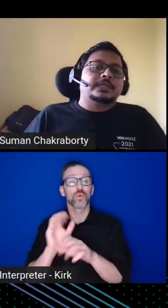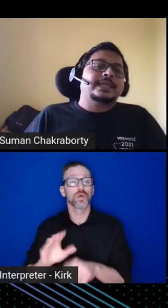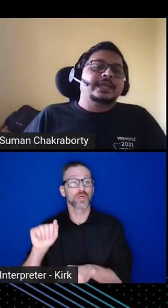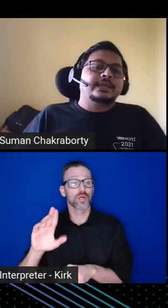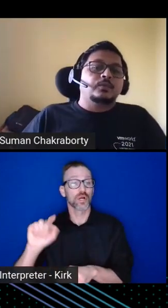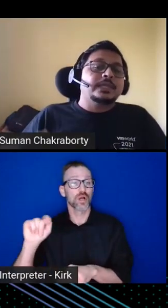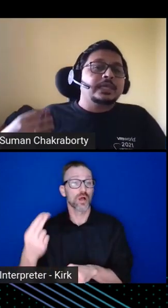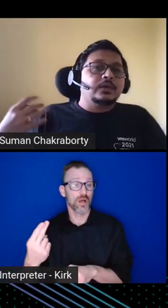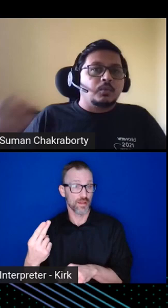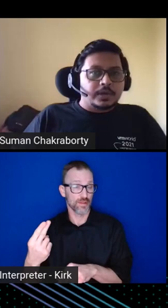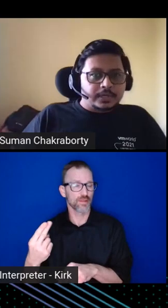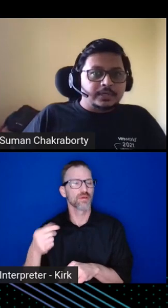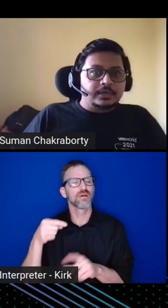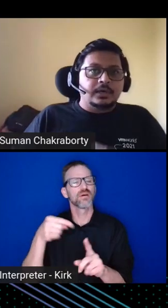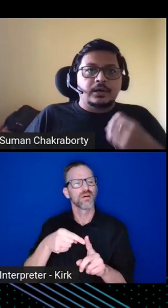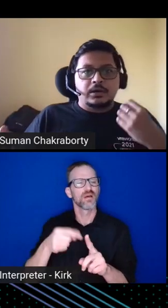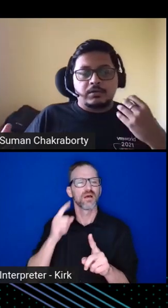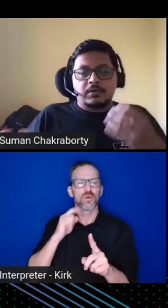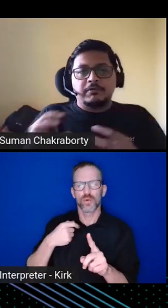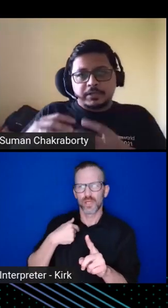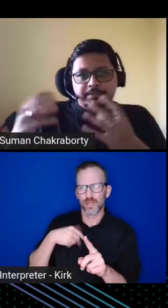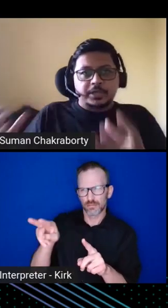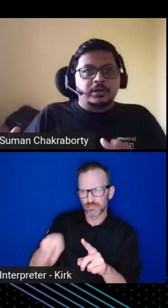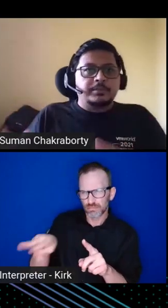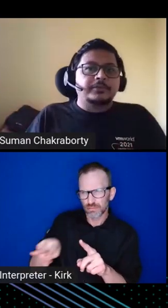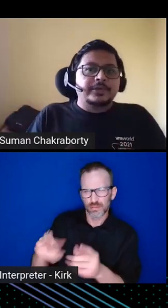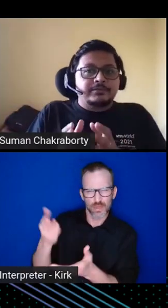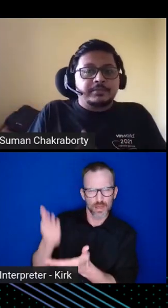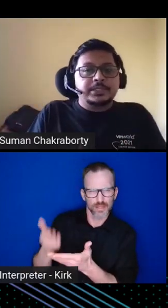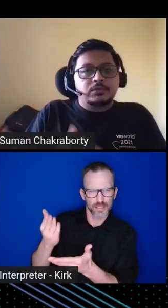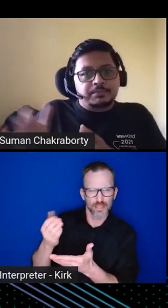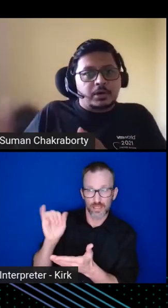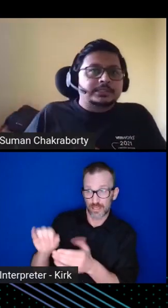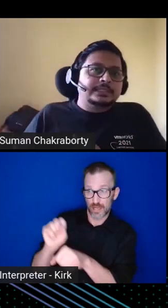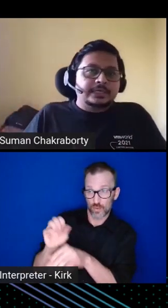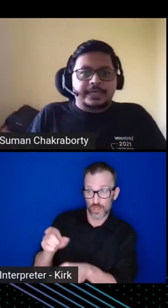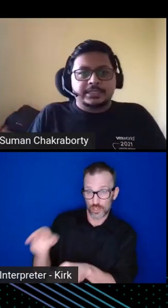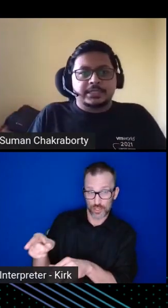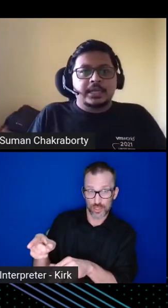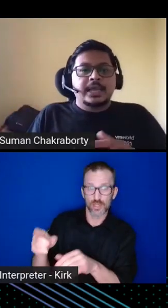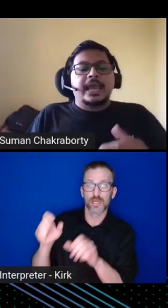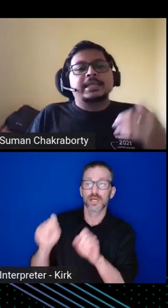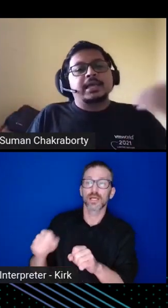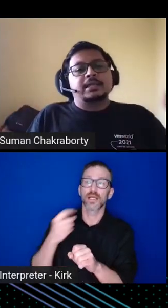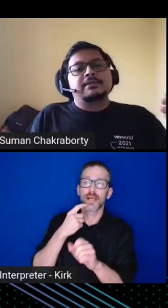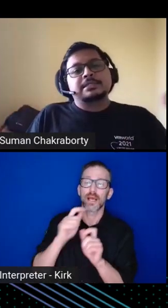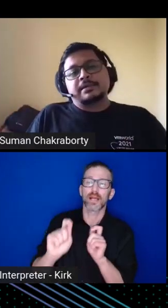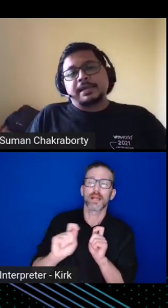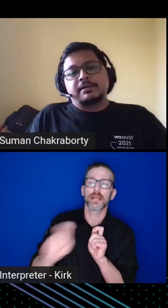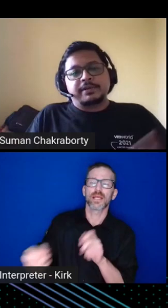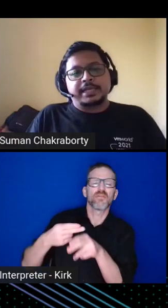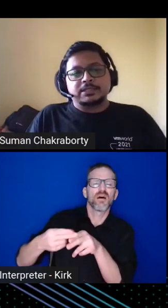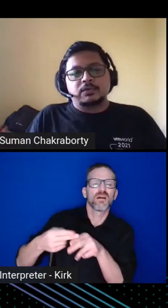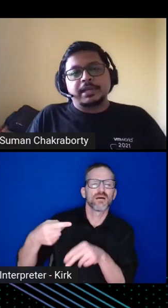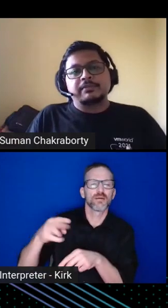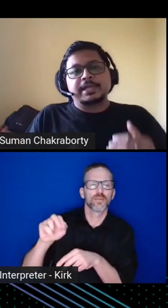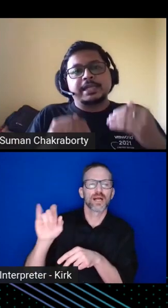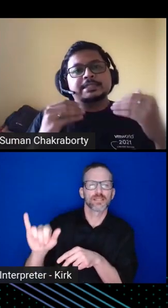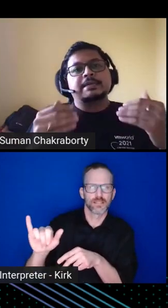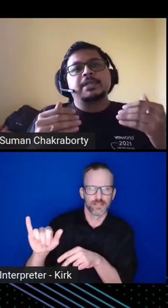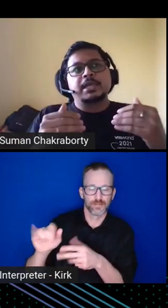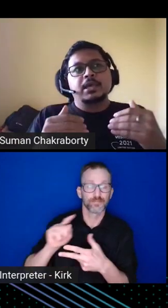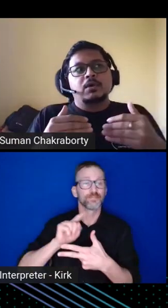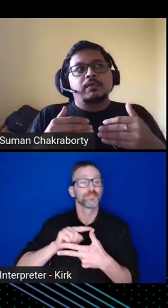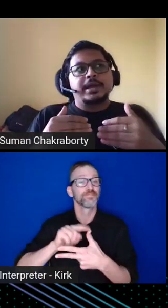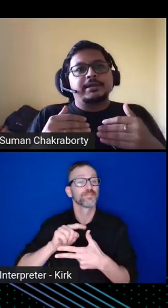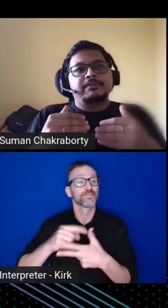to authenticate with the worker for that particular boundary environment to proxy the connection. And the other is the recovery key. So recovery key